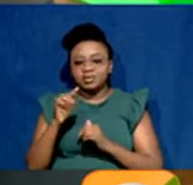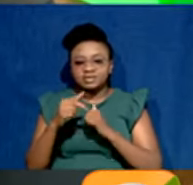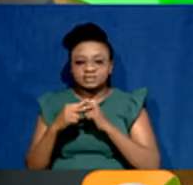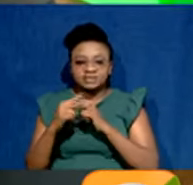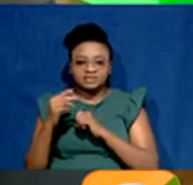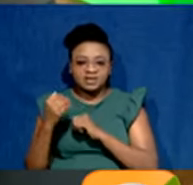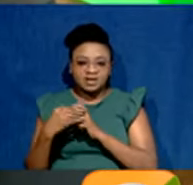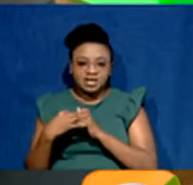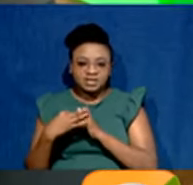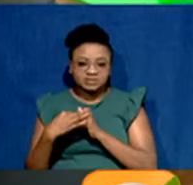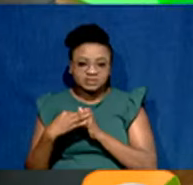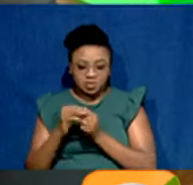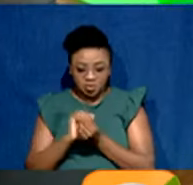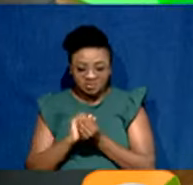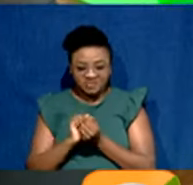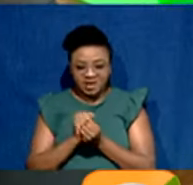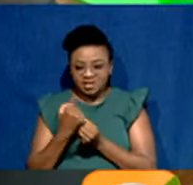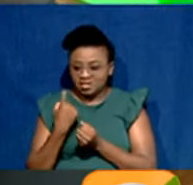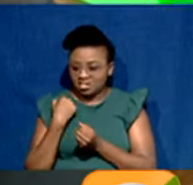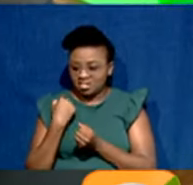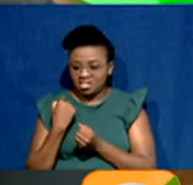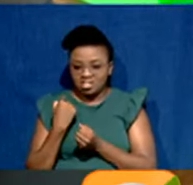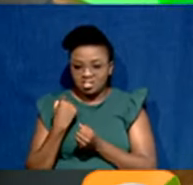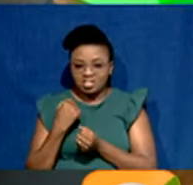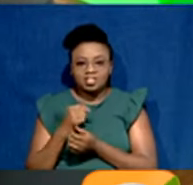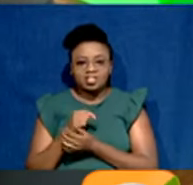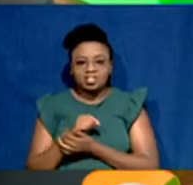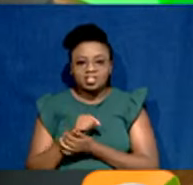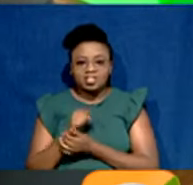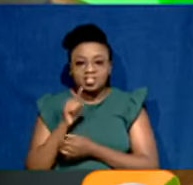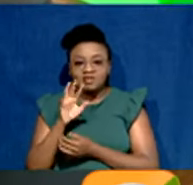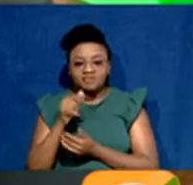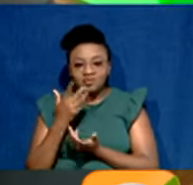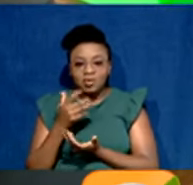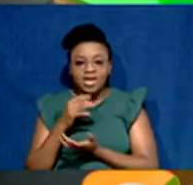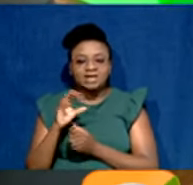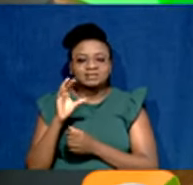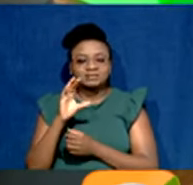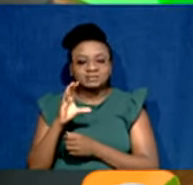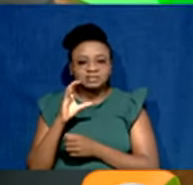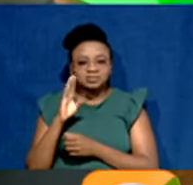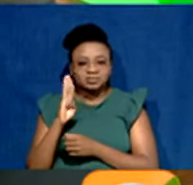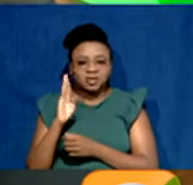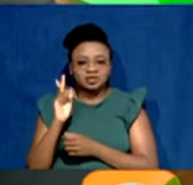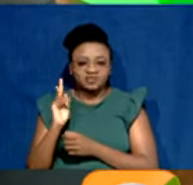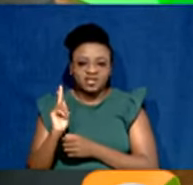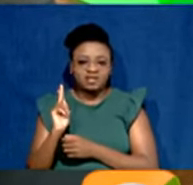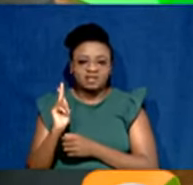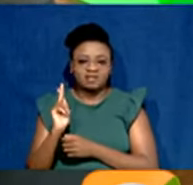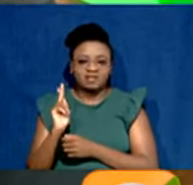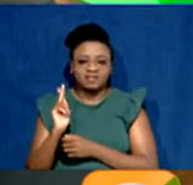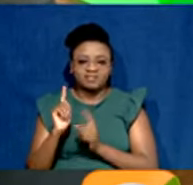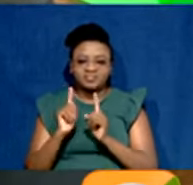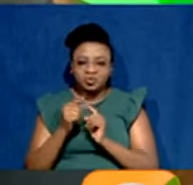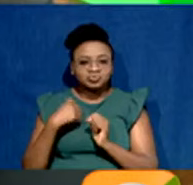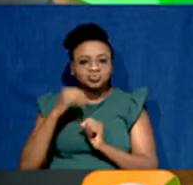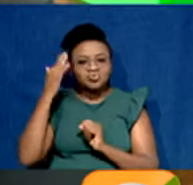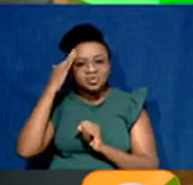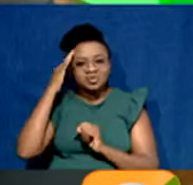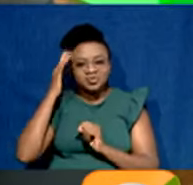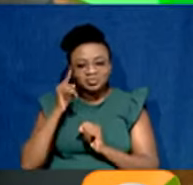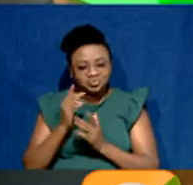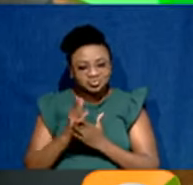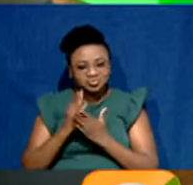153.78 by Friday. And this is the central bank official rate. We also know that this is not the actual rate